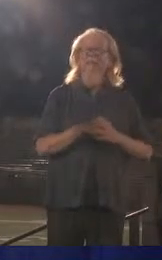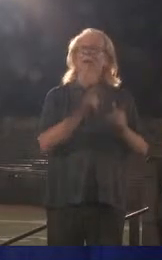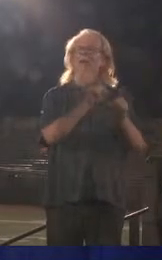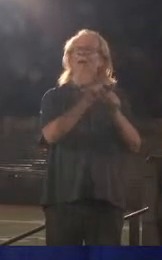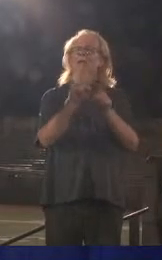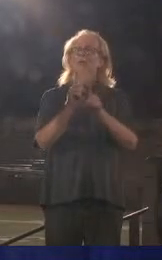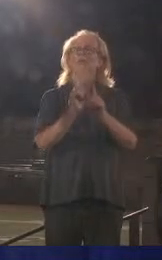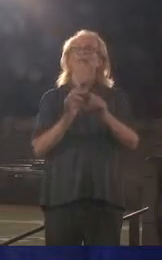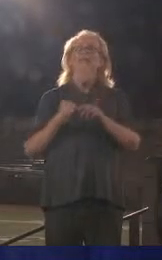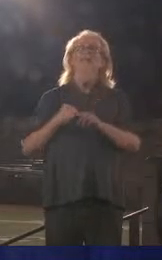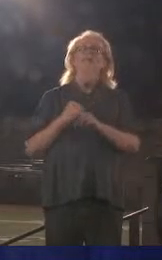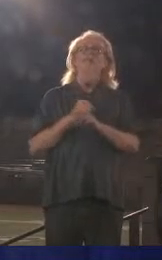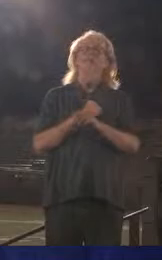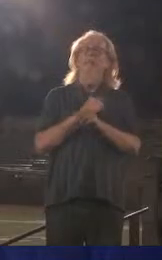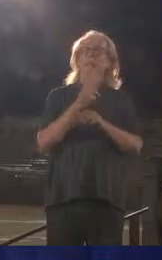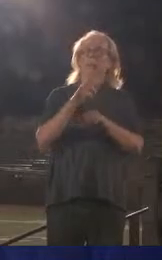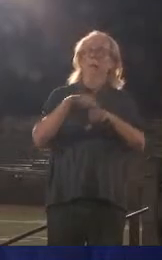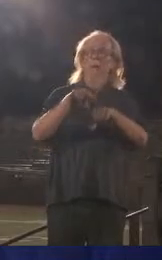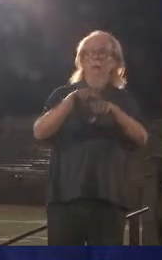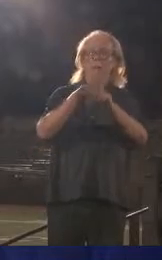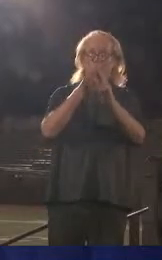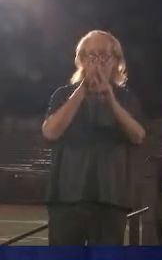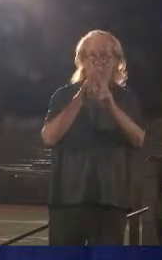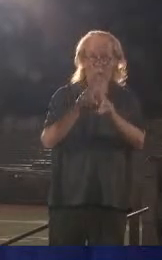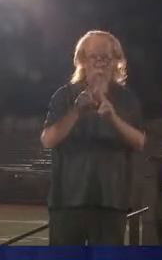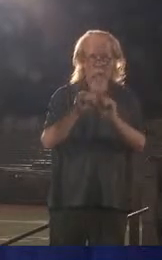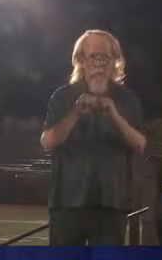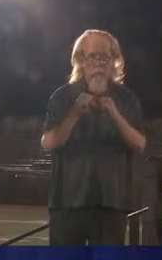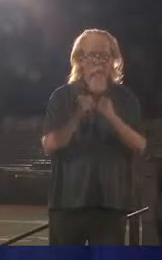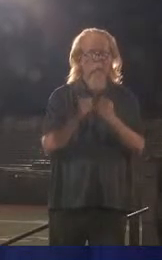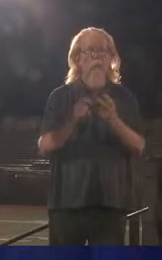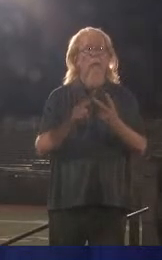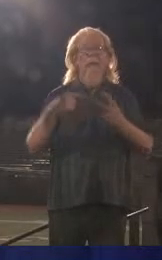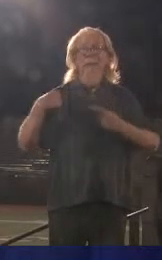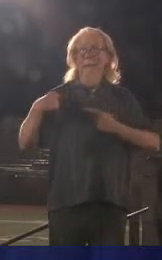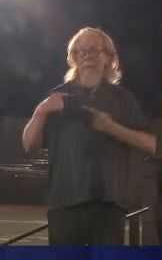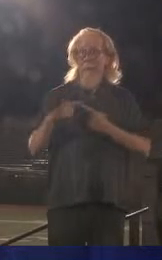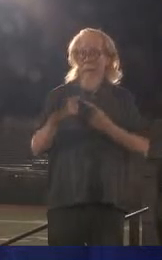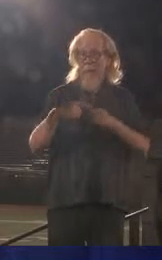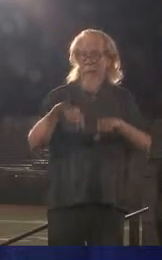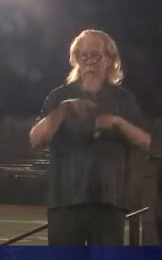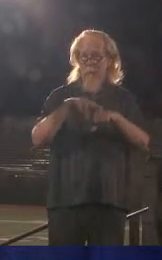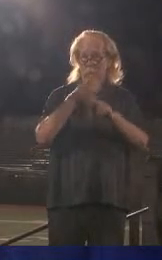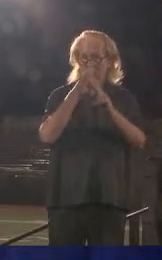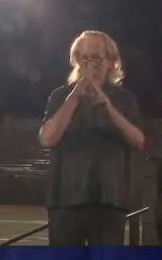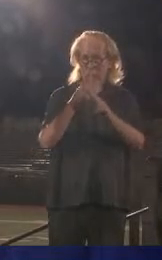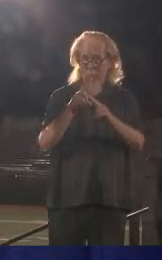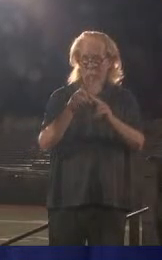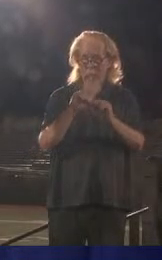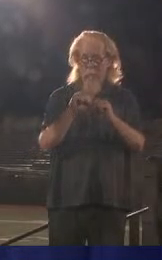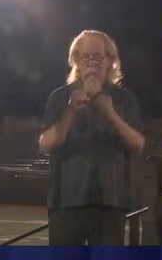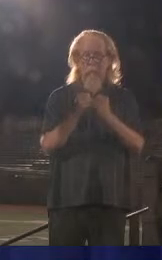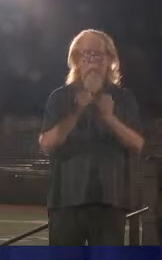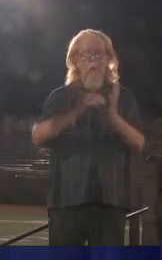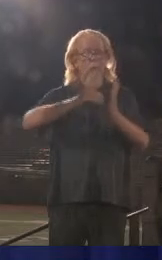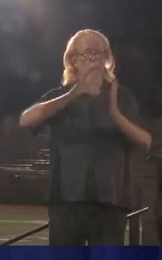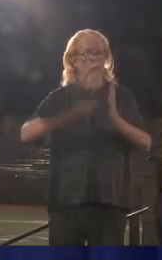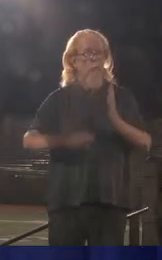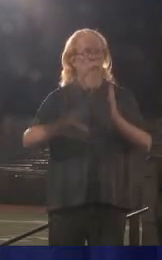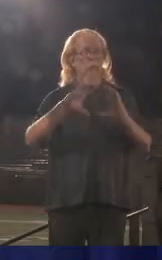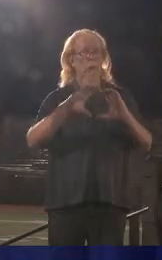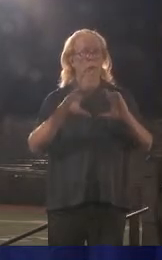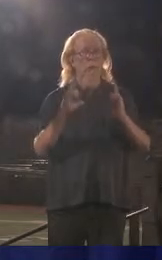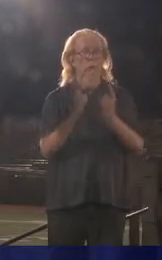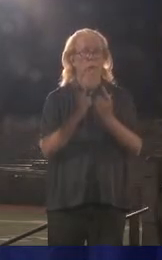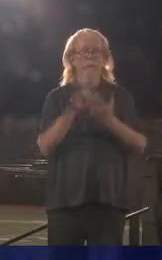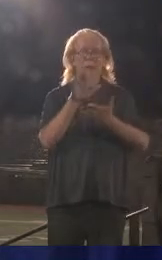National Honor Society, Spanish National Honor Society, Student Council, Academic Decathlon, the